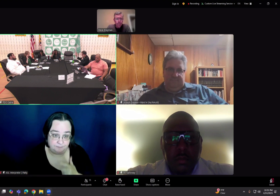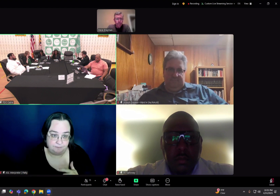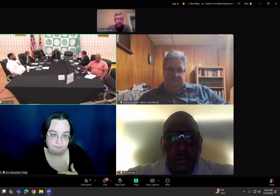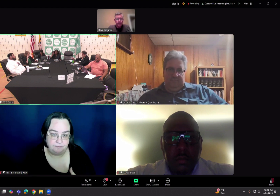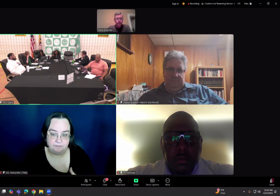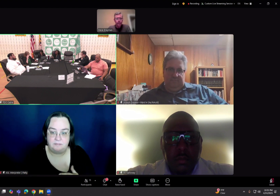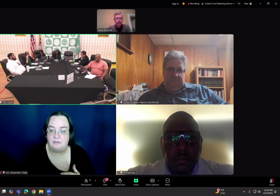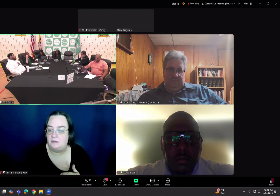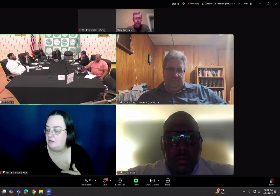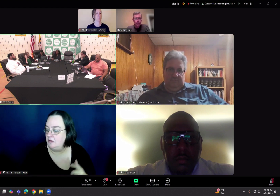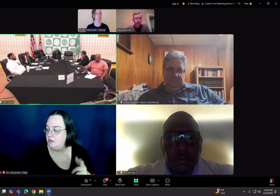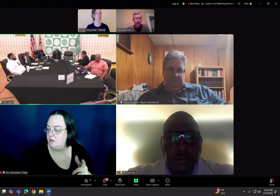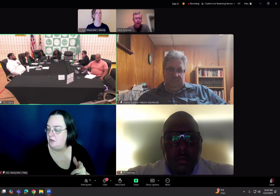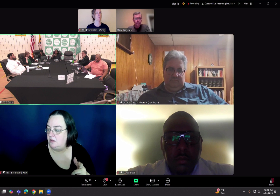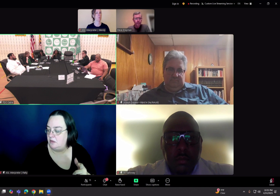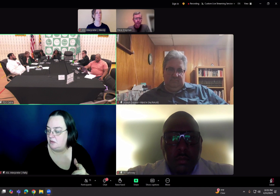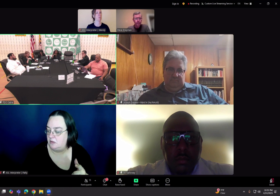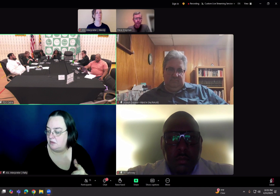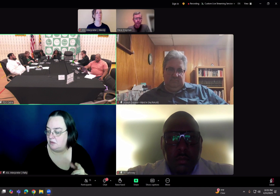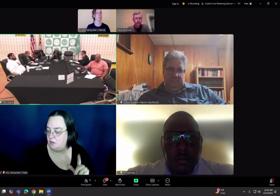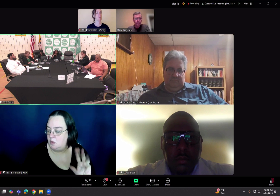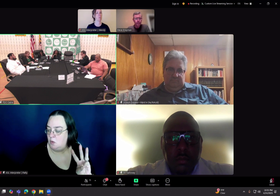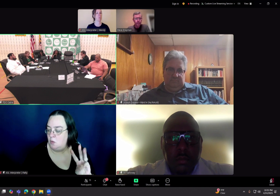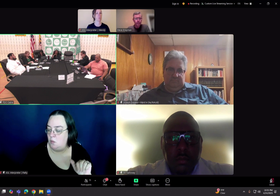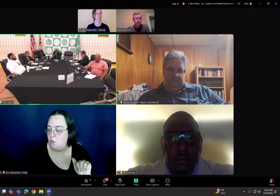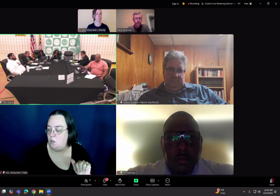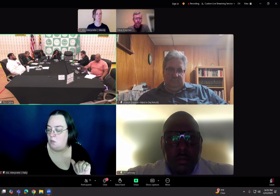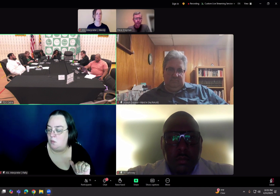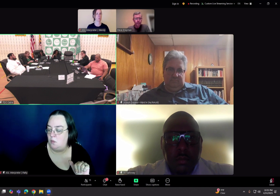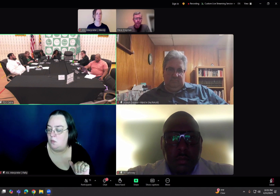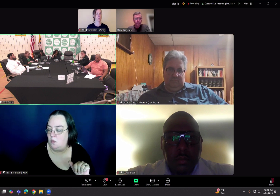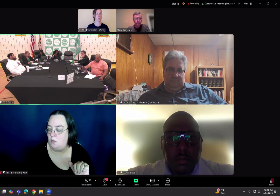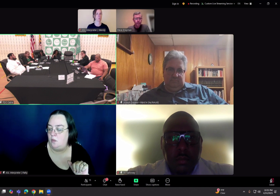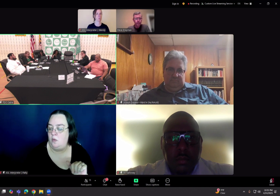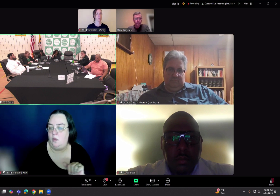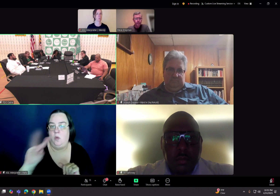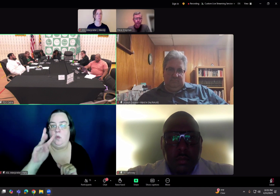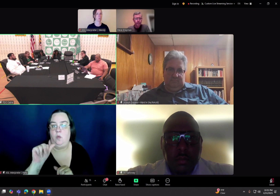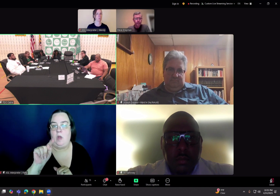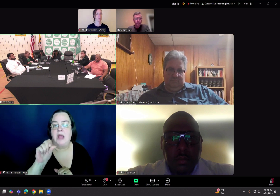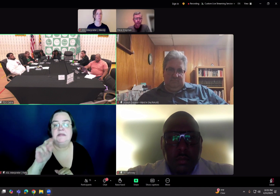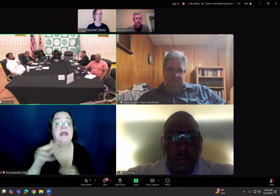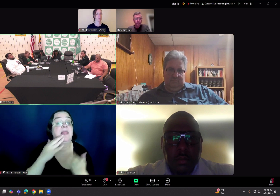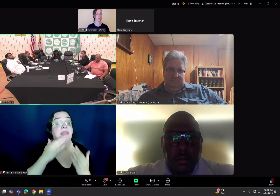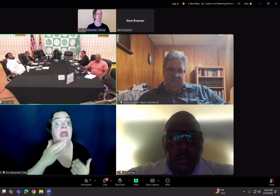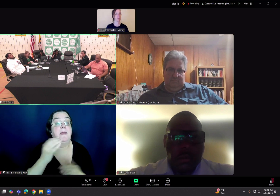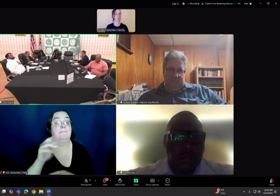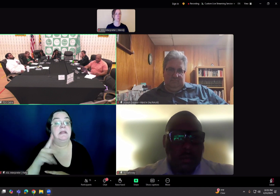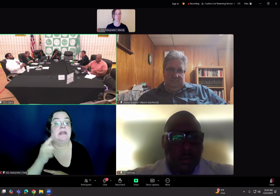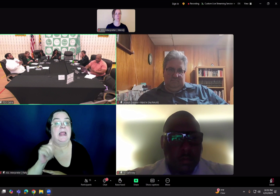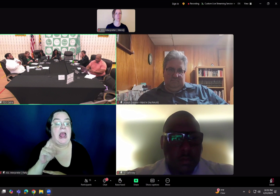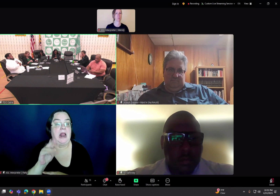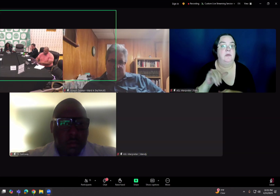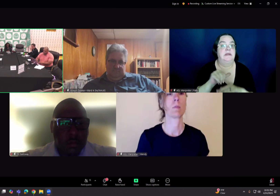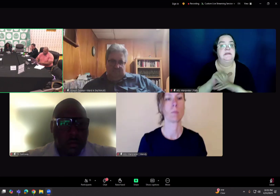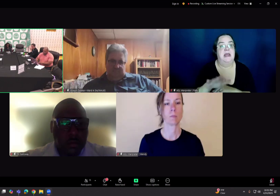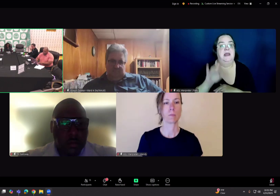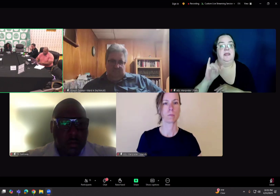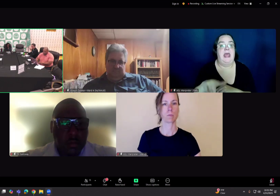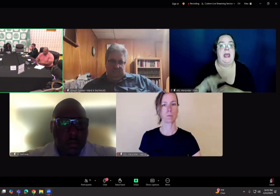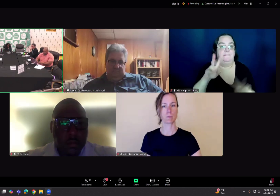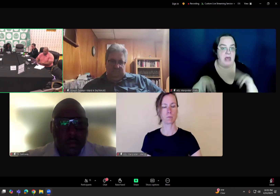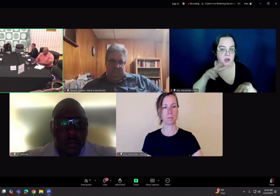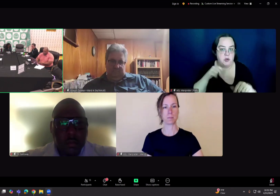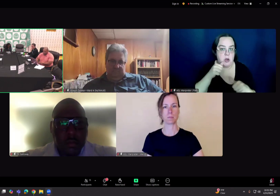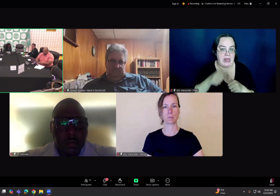Councilman Watson? Yes, thank you, Mr. Galloway, for sending the air monitor letter.